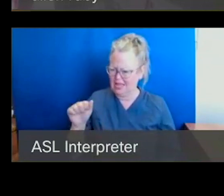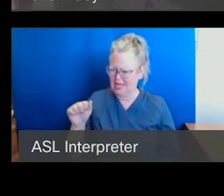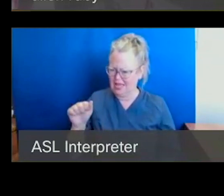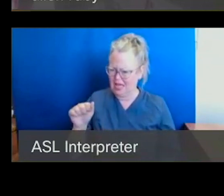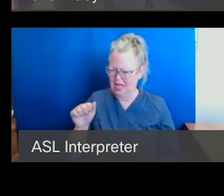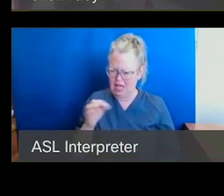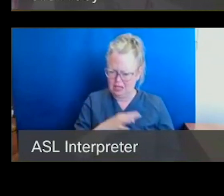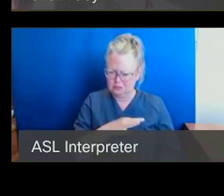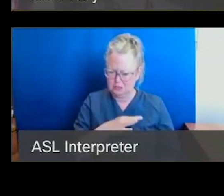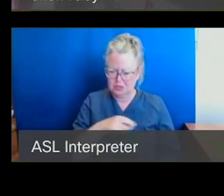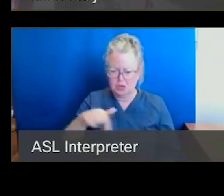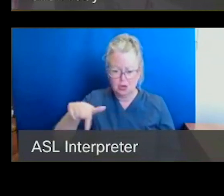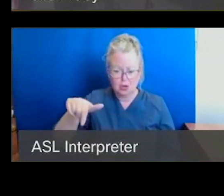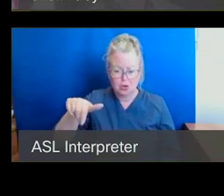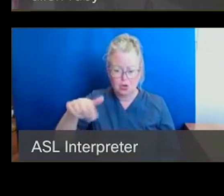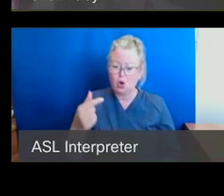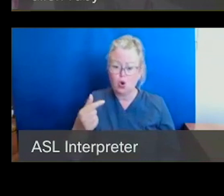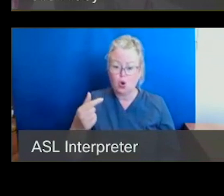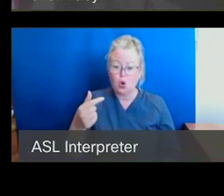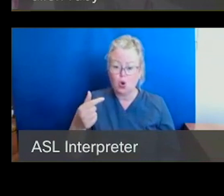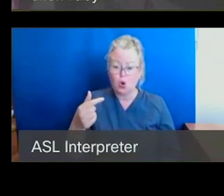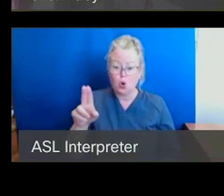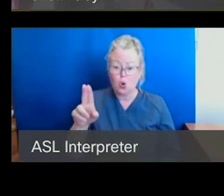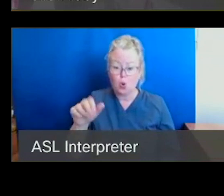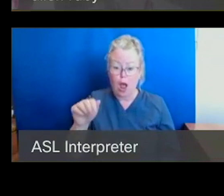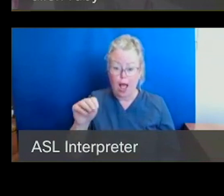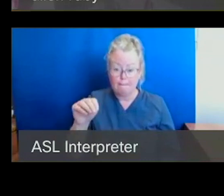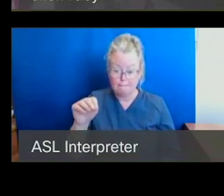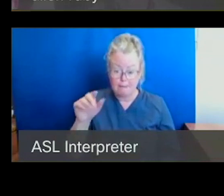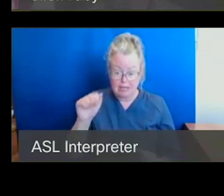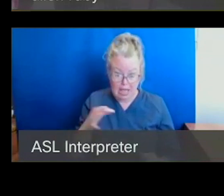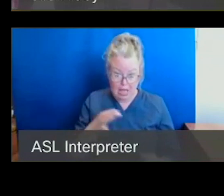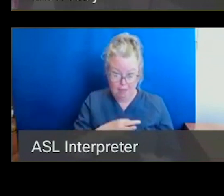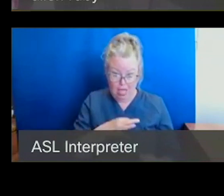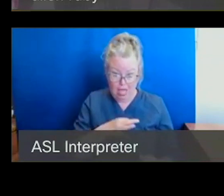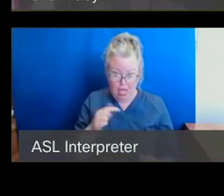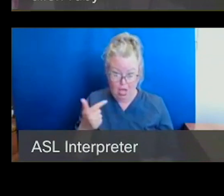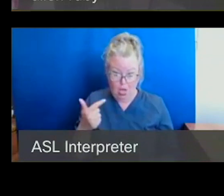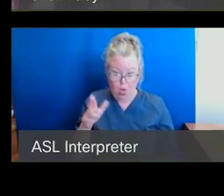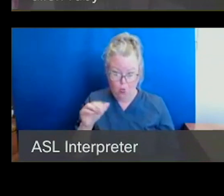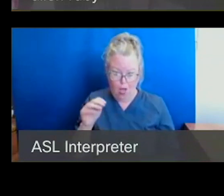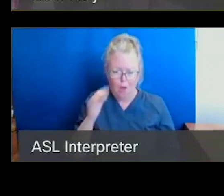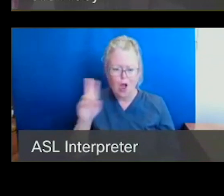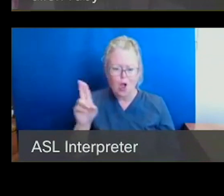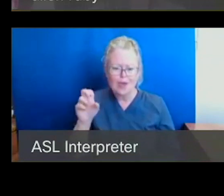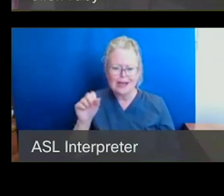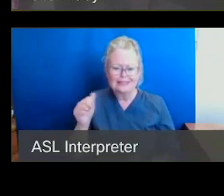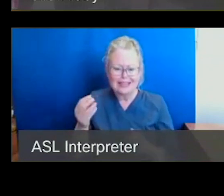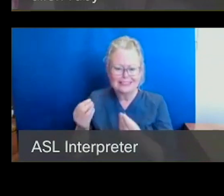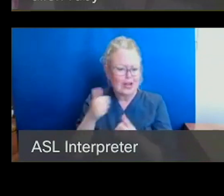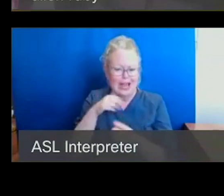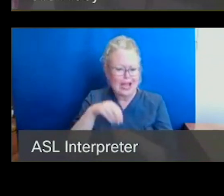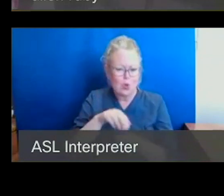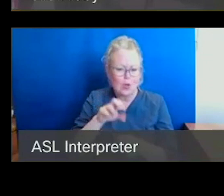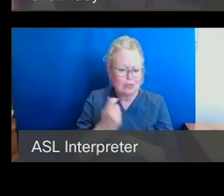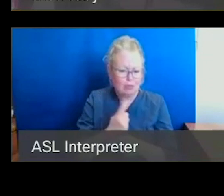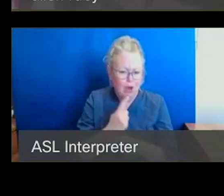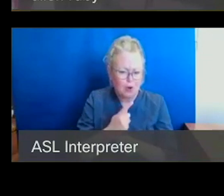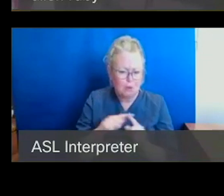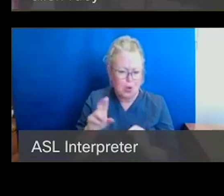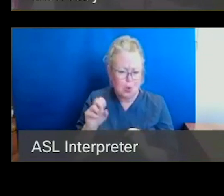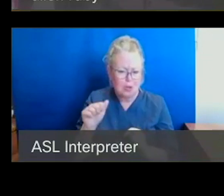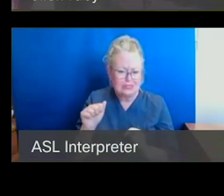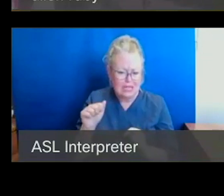Would Guam as a school district be able to apply and other U.S. territories? Yeah, I